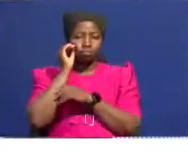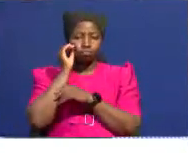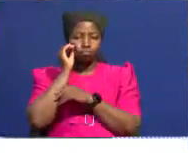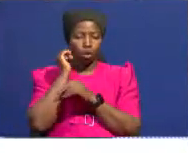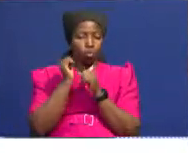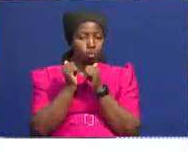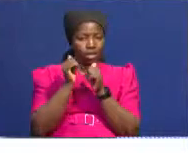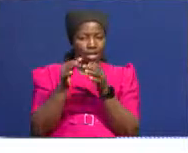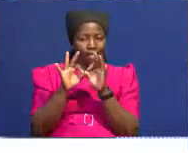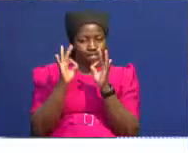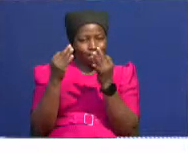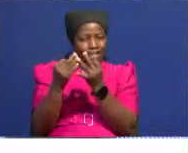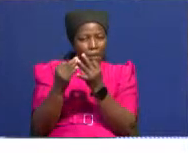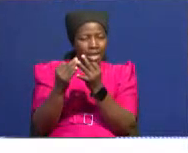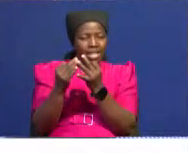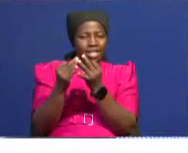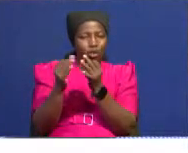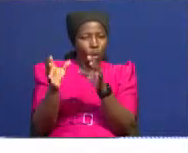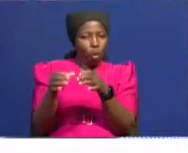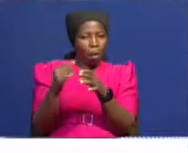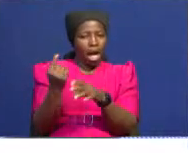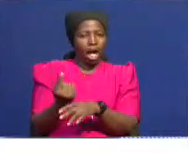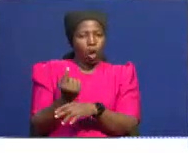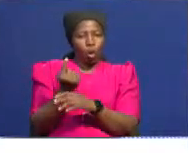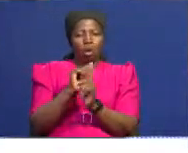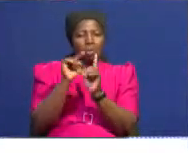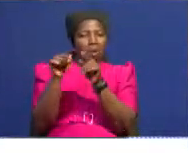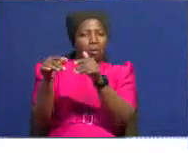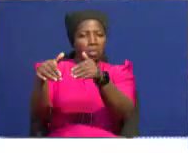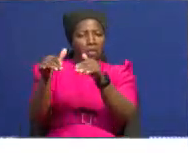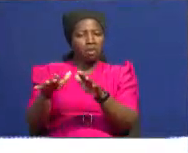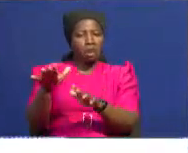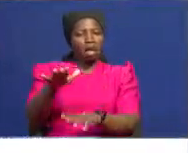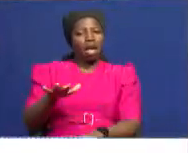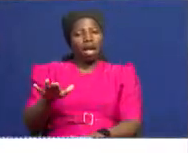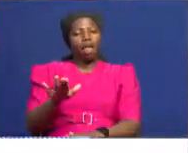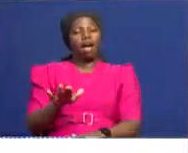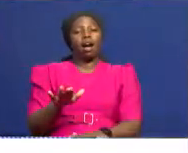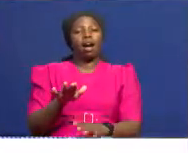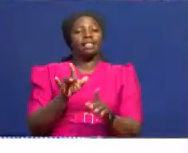I want to plead with the rest of us,